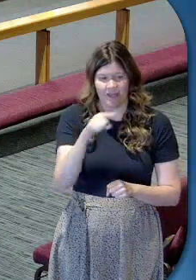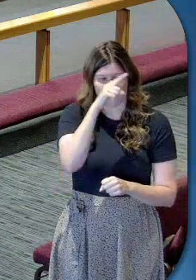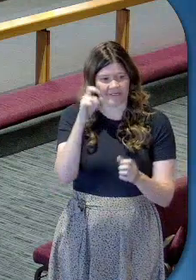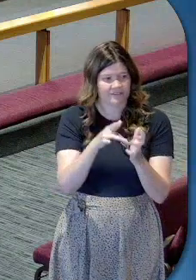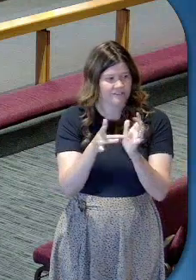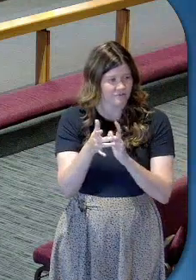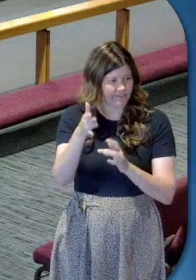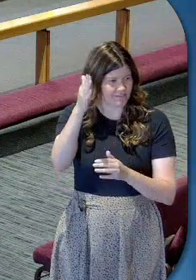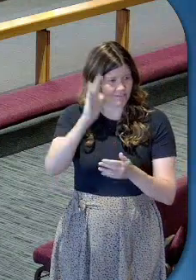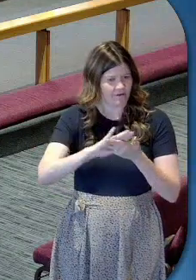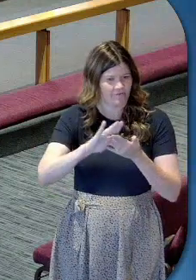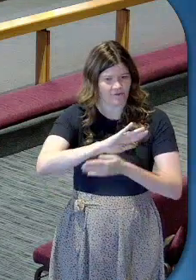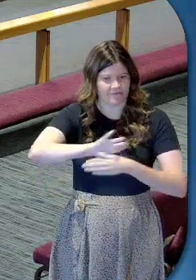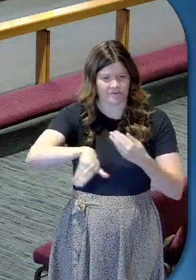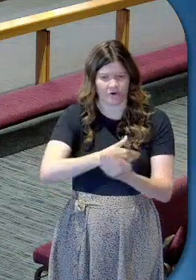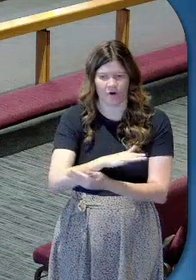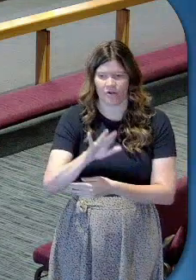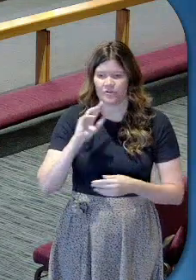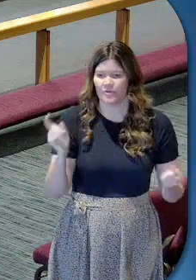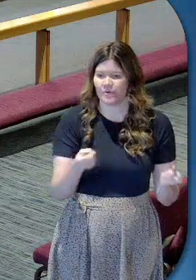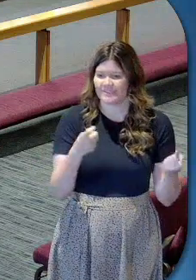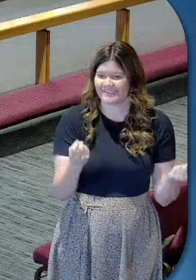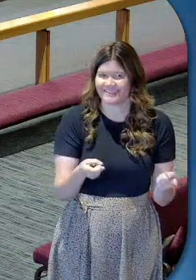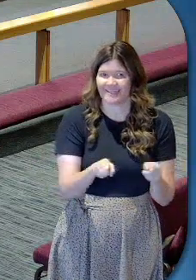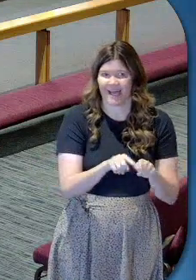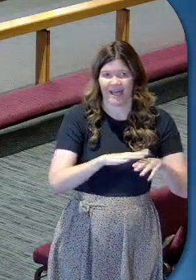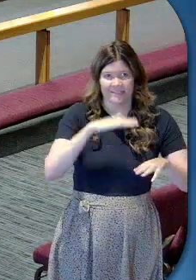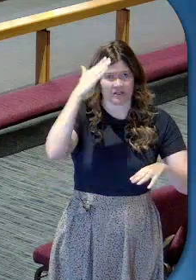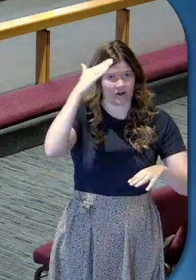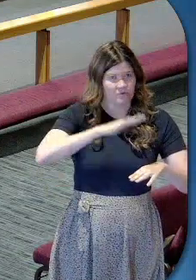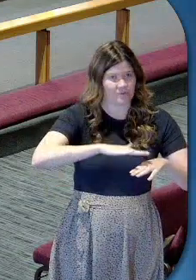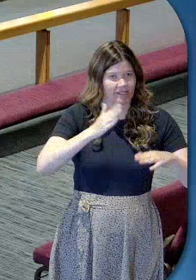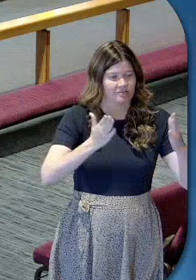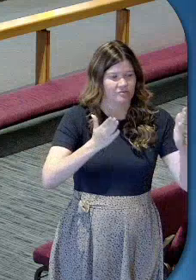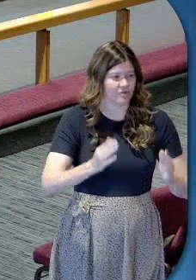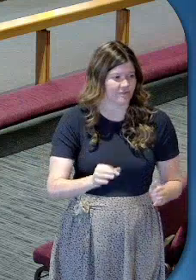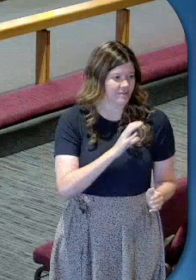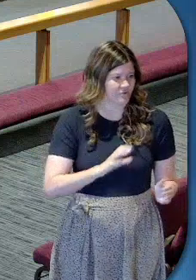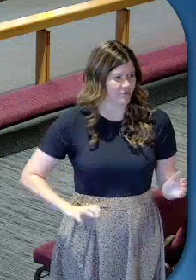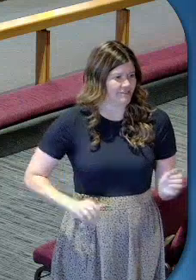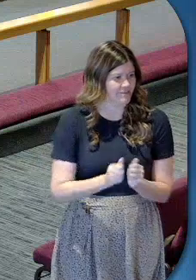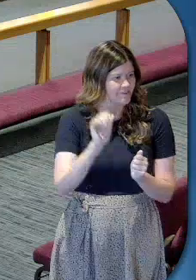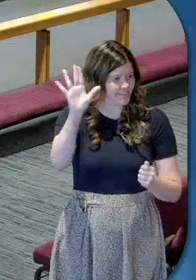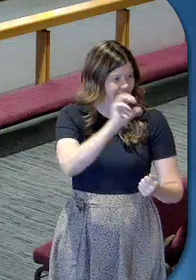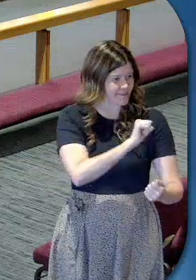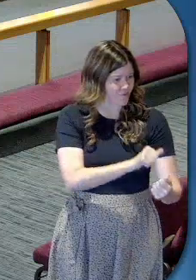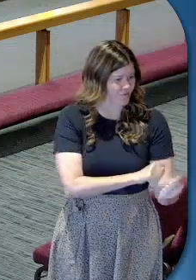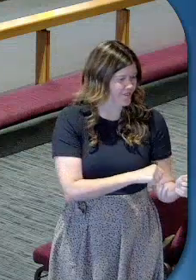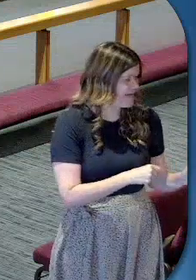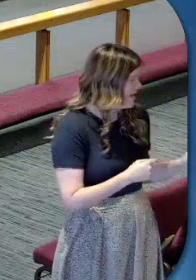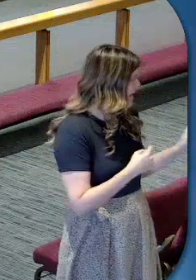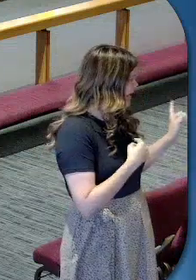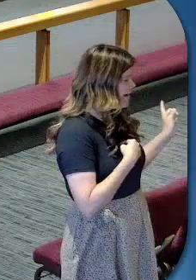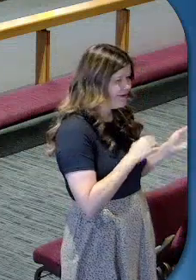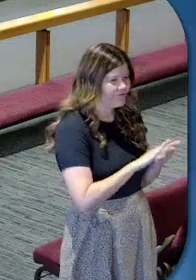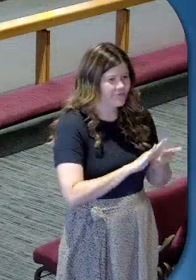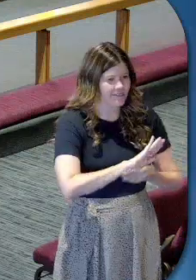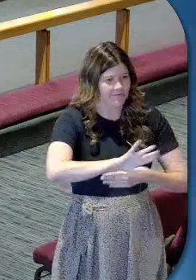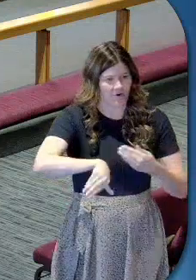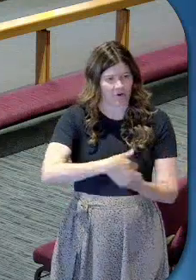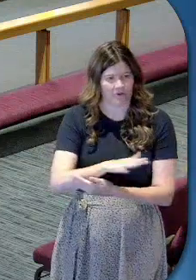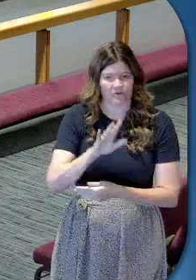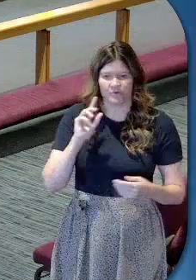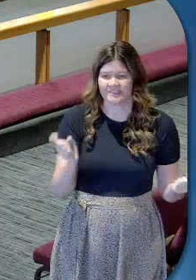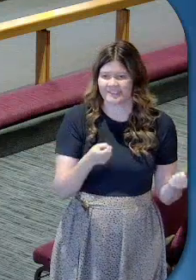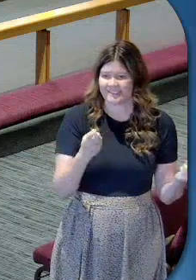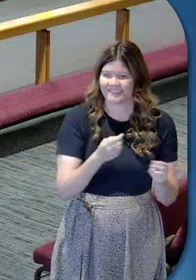he forgives you all your sins. As a called and ordained servant of Christ and by his authority, I therefore forgive you all your sins